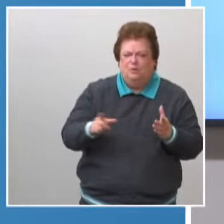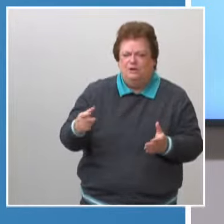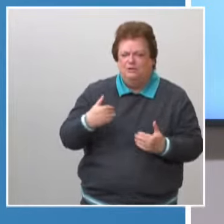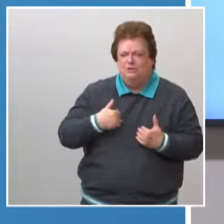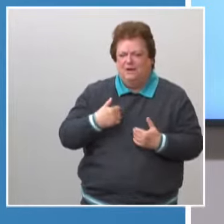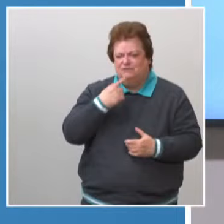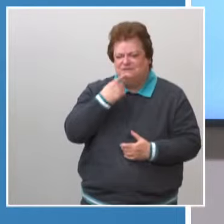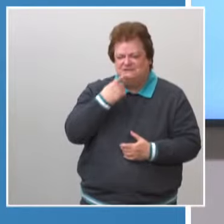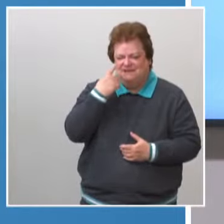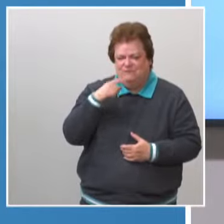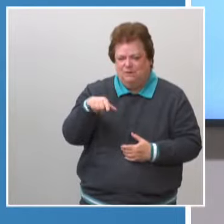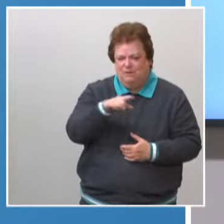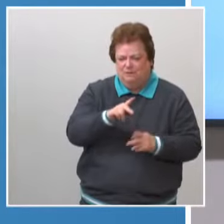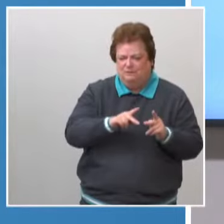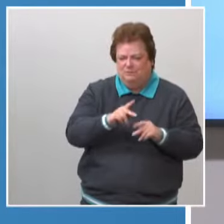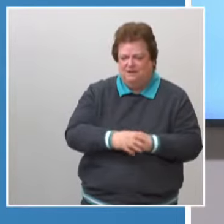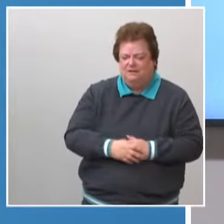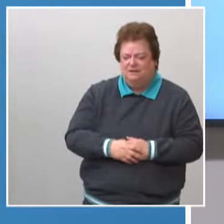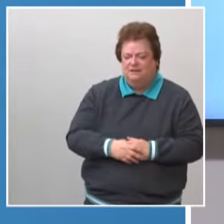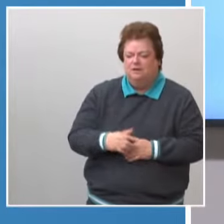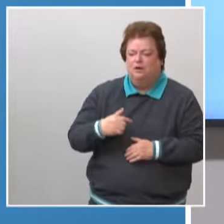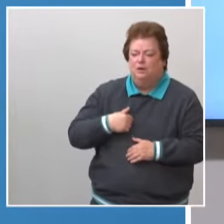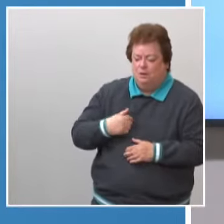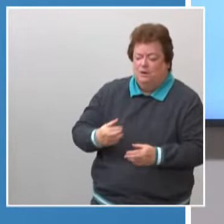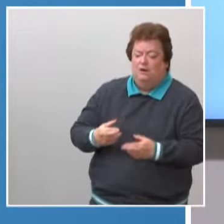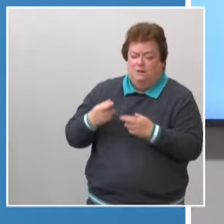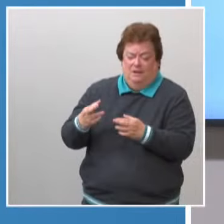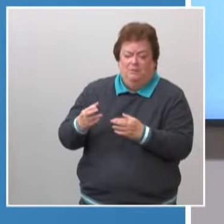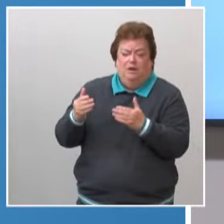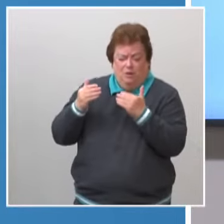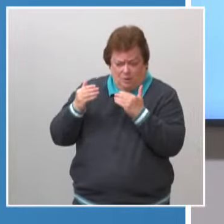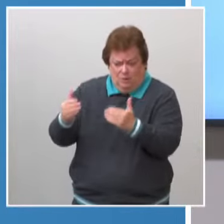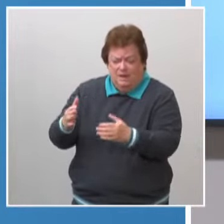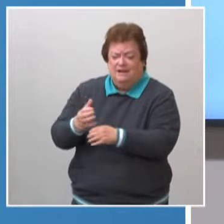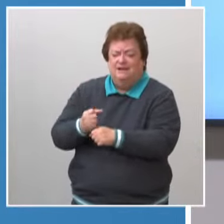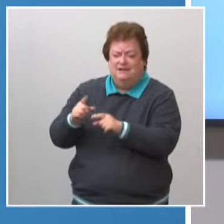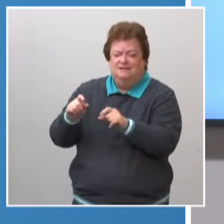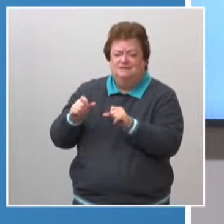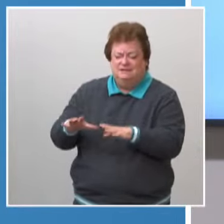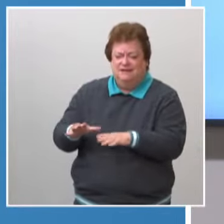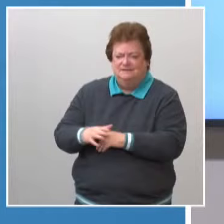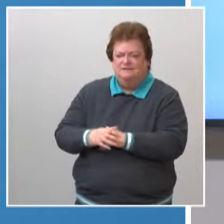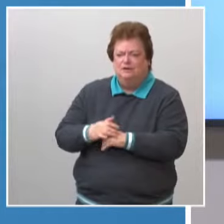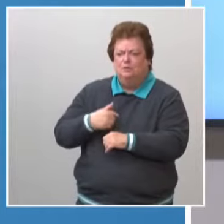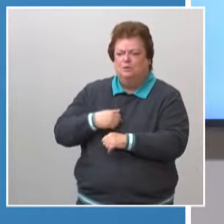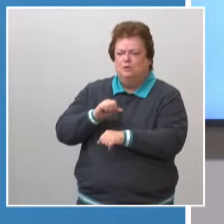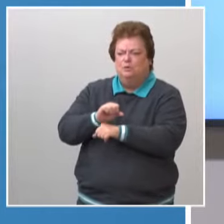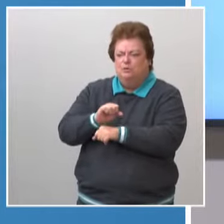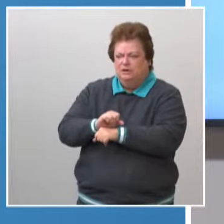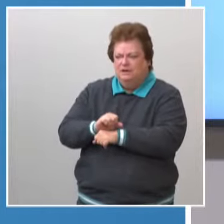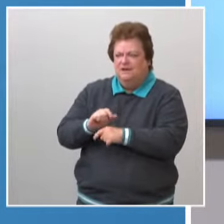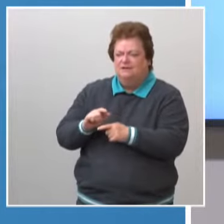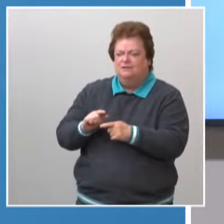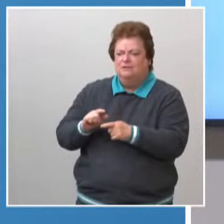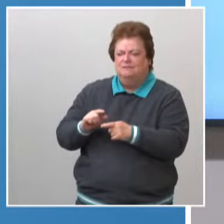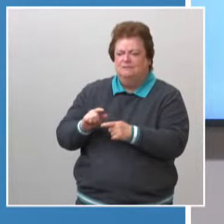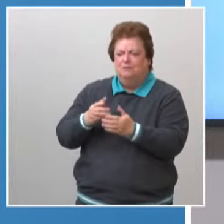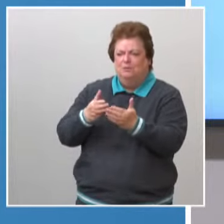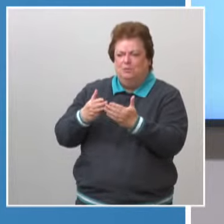those problems? We are recommending people get tested, and we're working to bring, as we